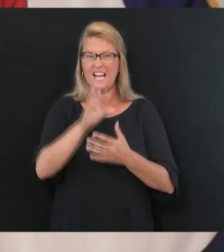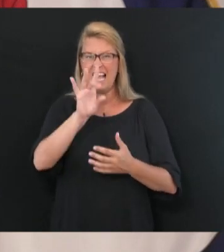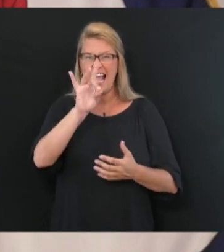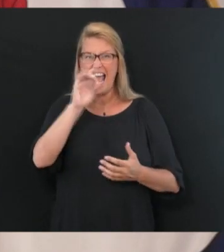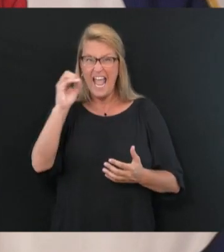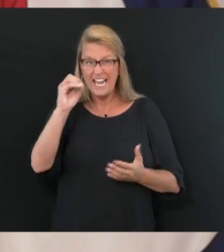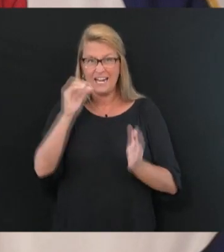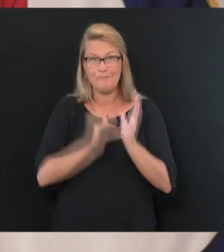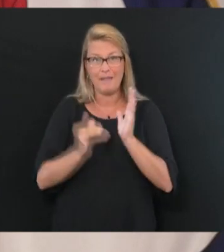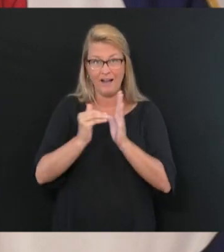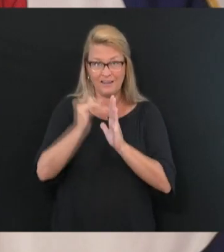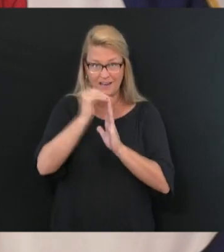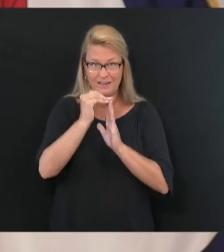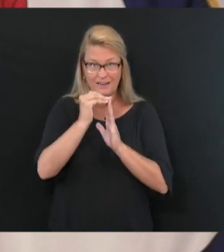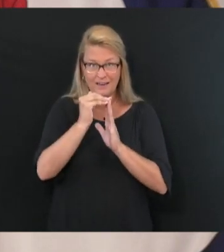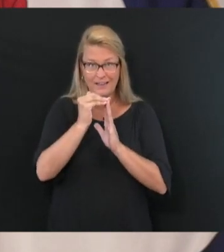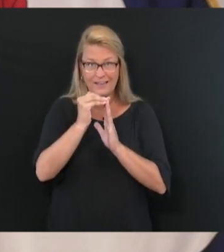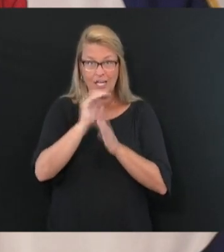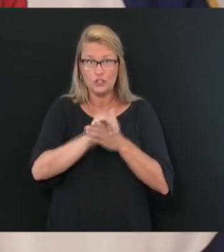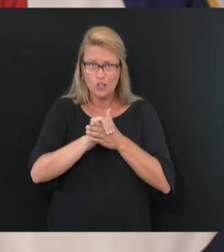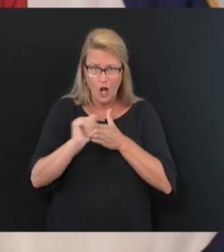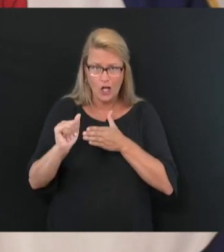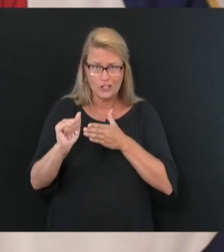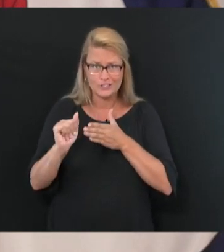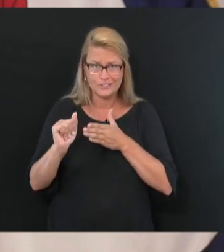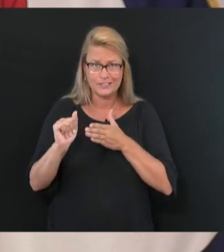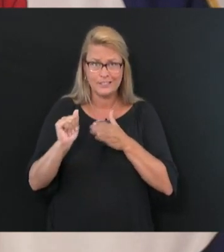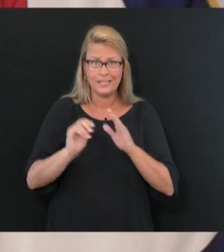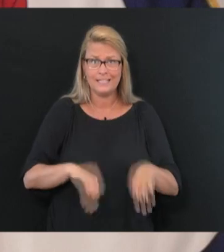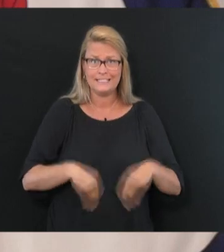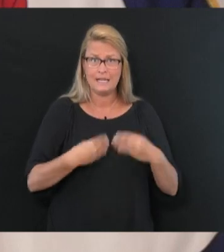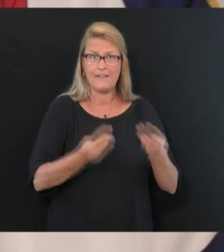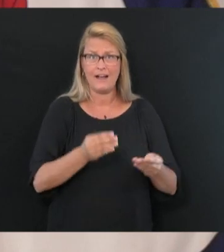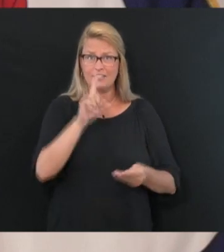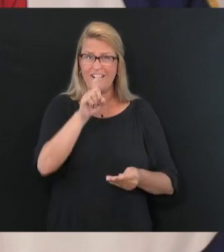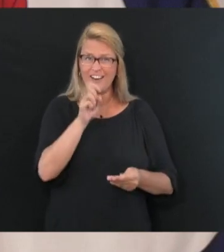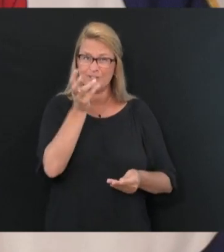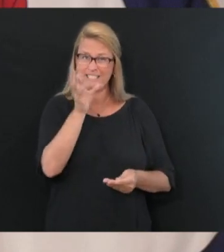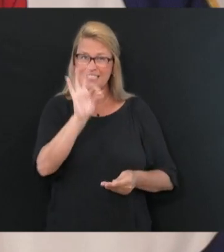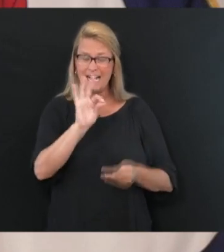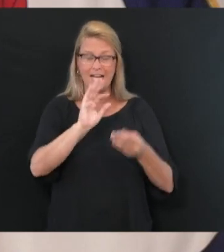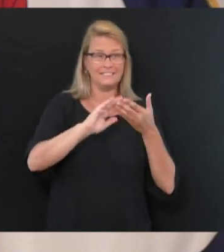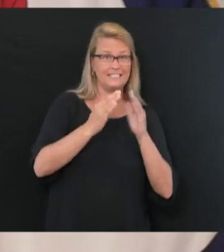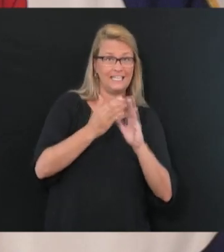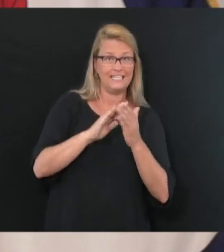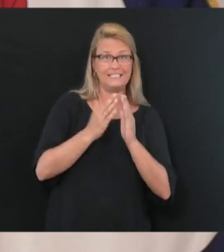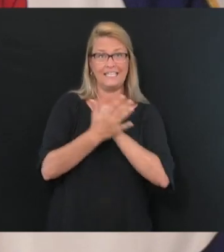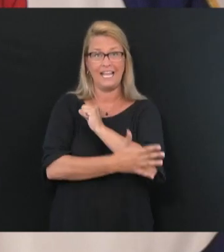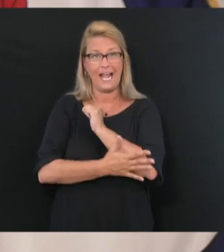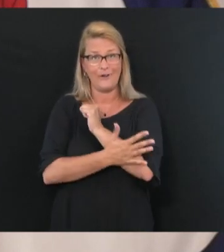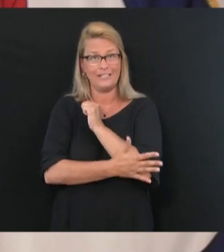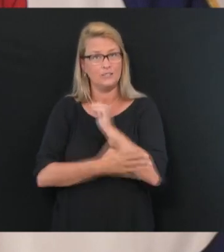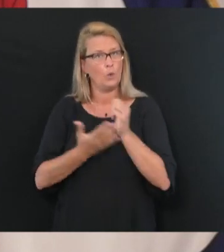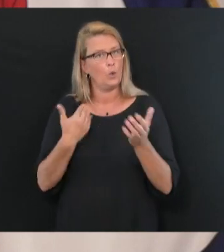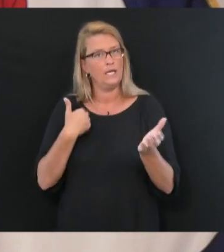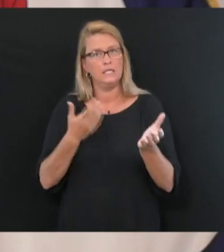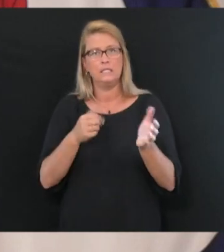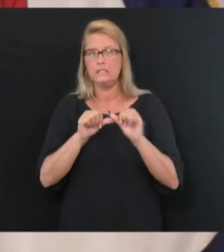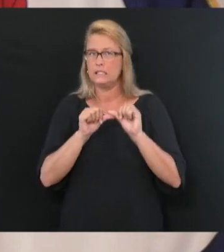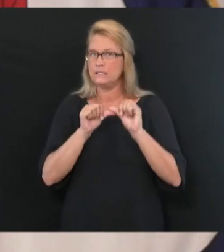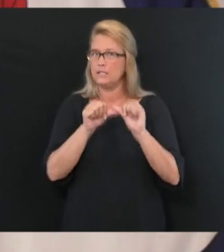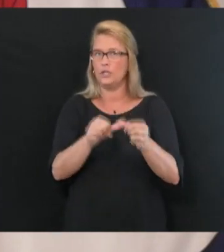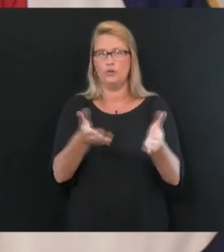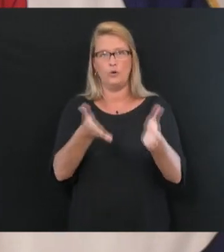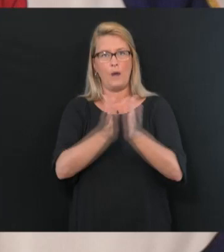million have been awarded to 169 cities and counties, and we continue to ask you to do the same